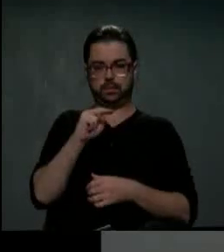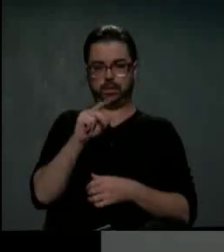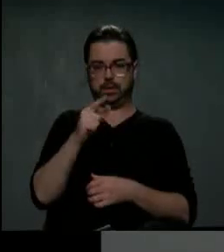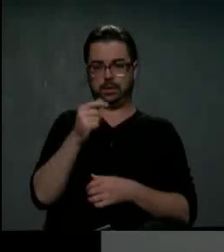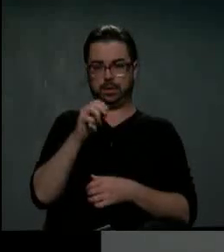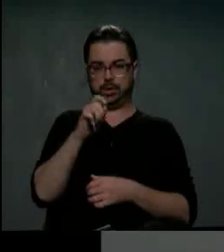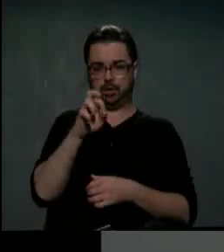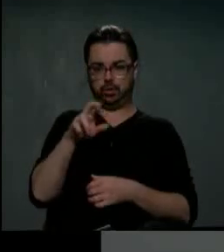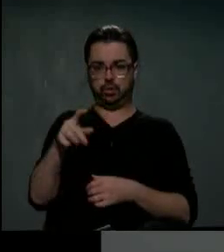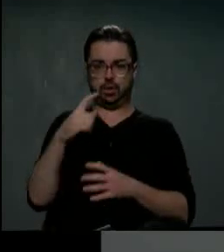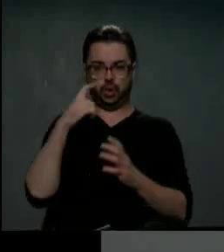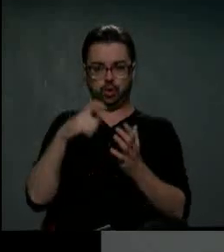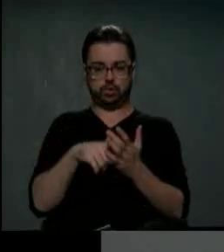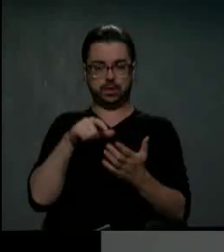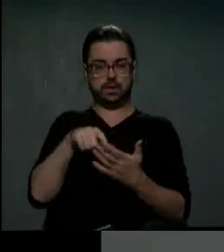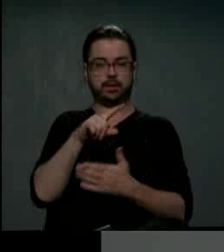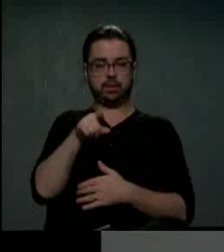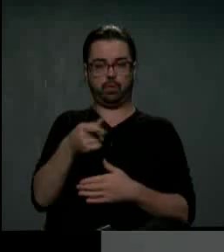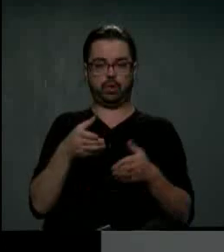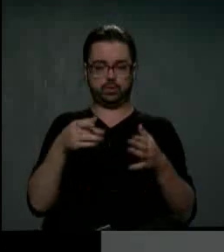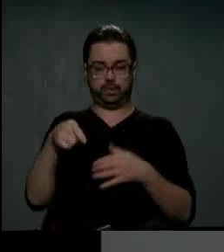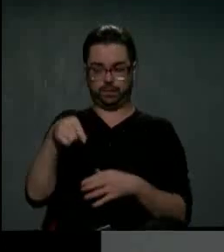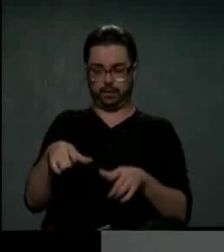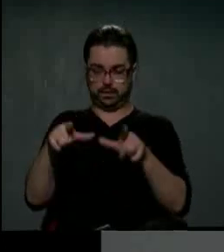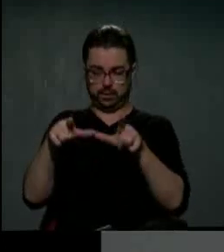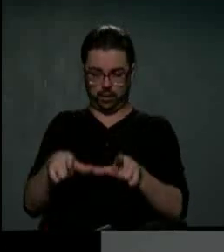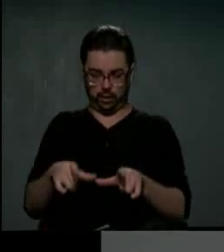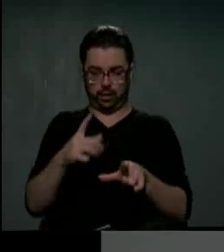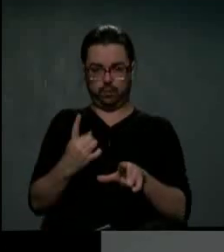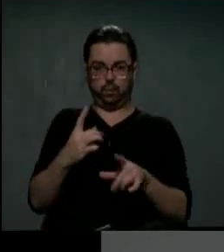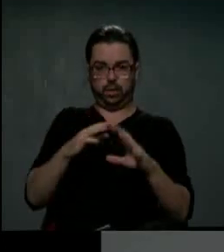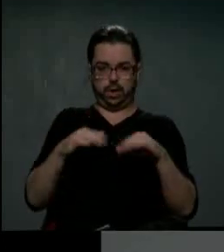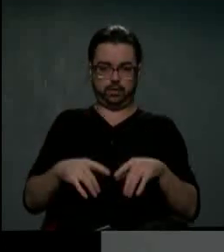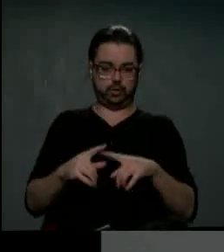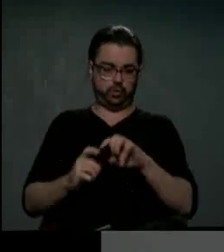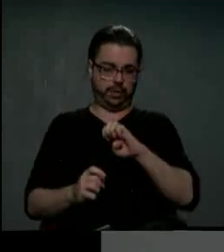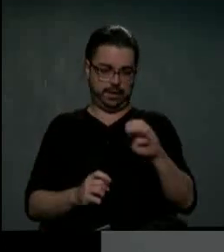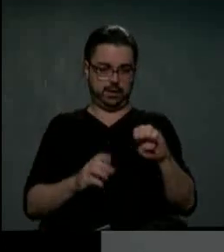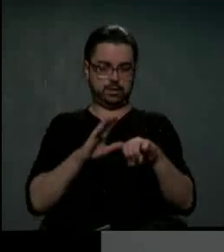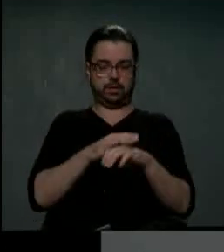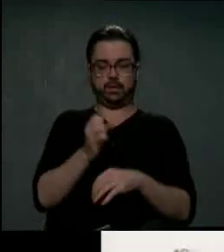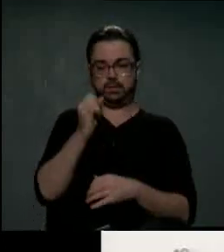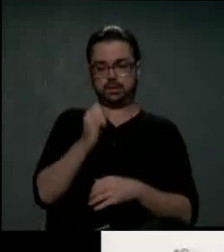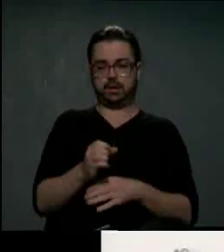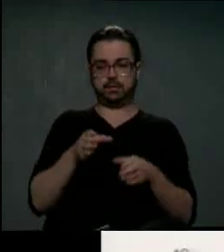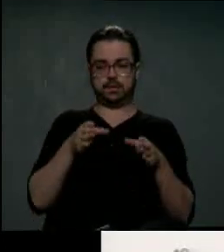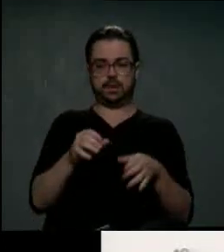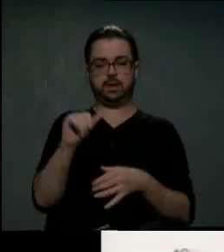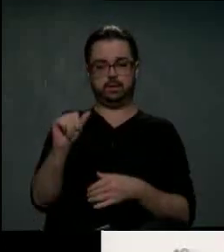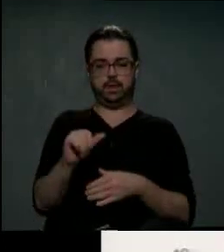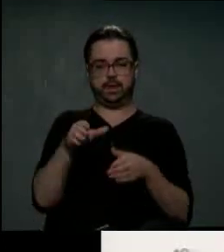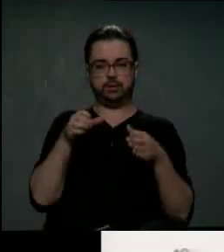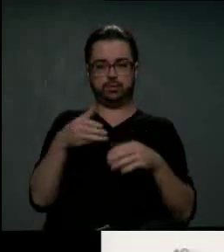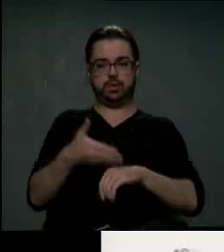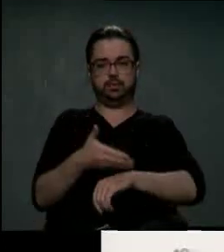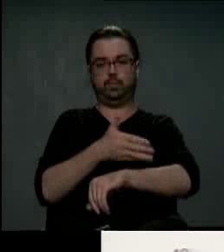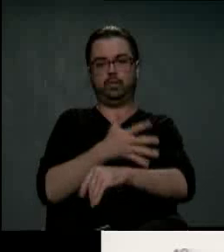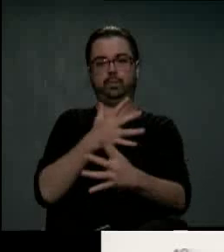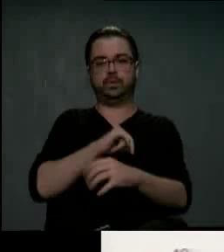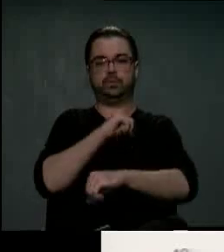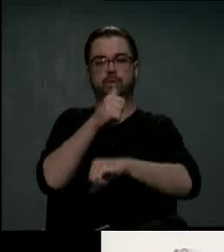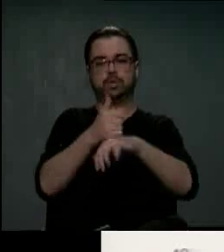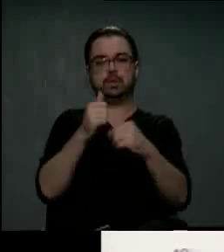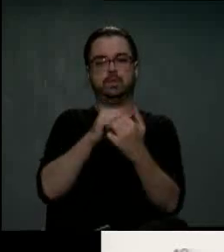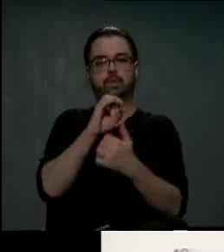this section of A only serves this lot and a single-family residence to the east. Along the south side of A Street, improvements were installed with the bank construction